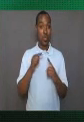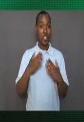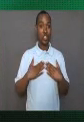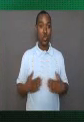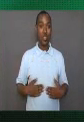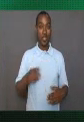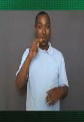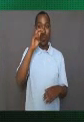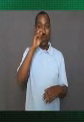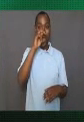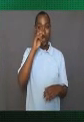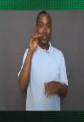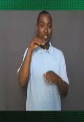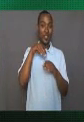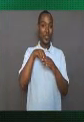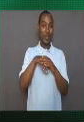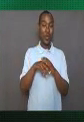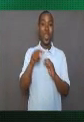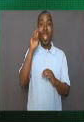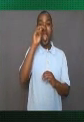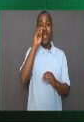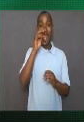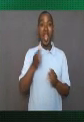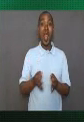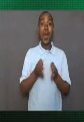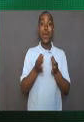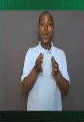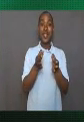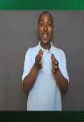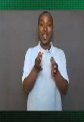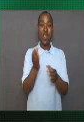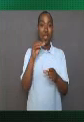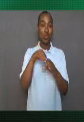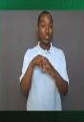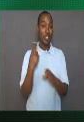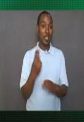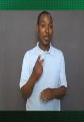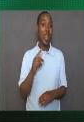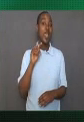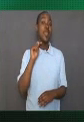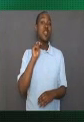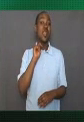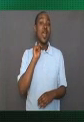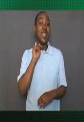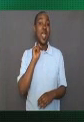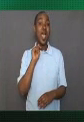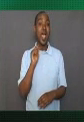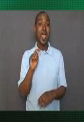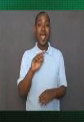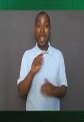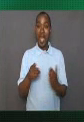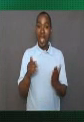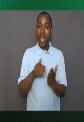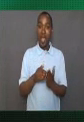the nose by nasal passages. The trachea is a tube that